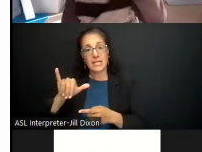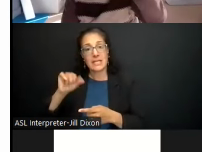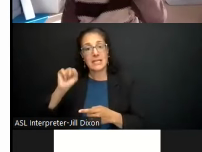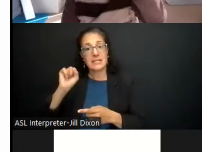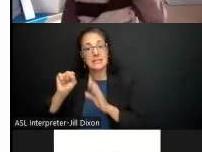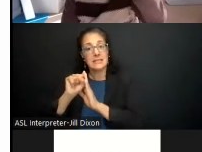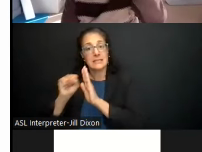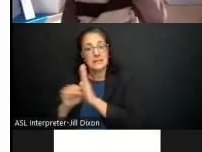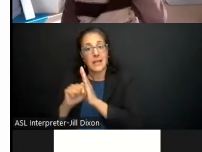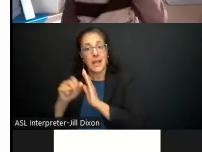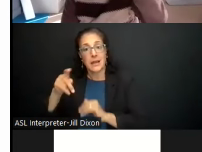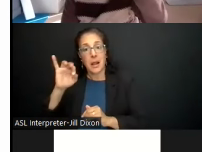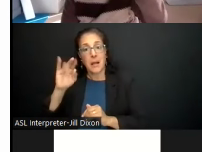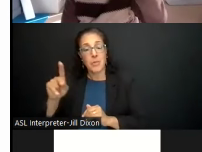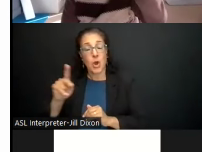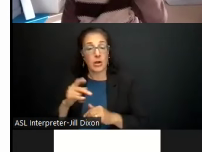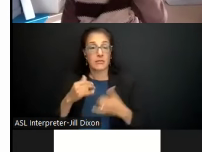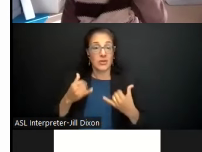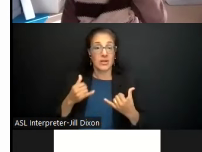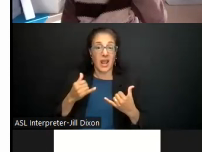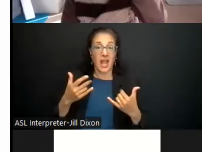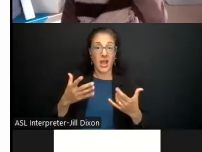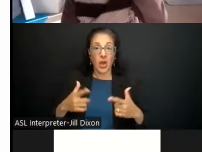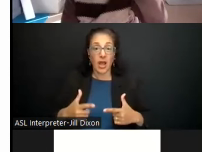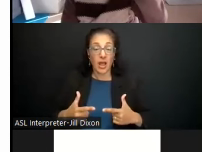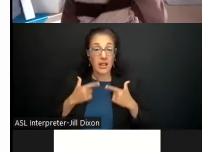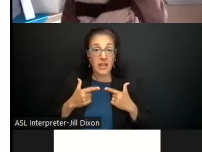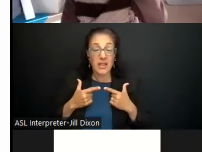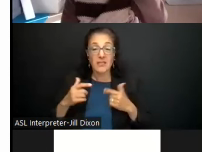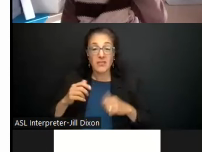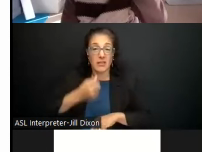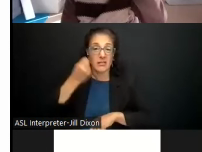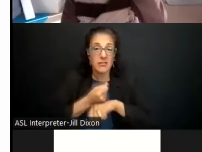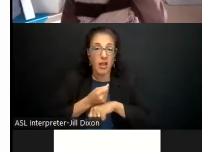in the meantime, I live in a sea of concrete,